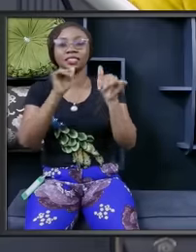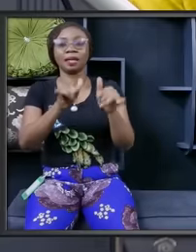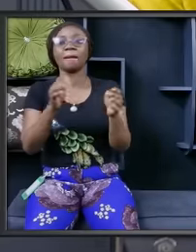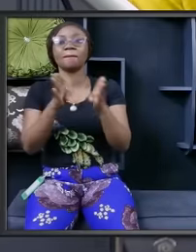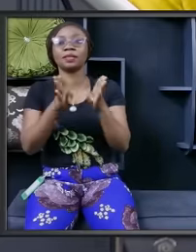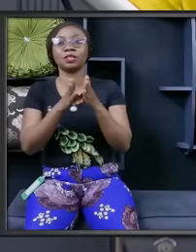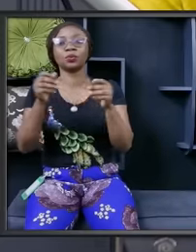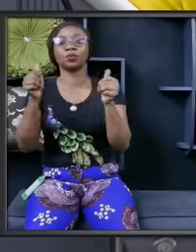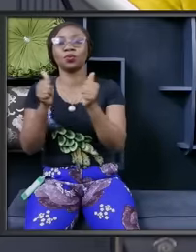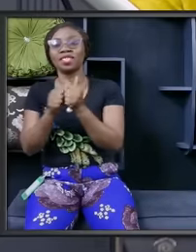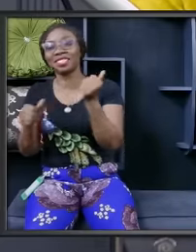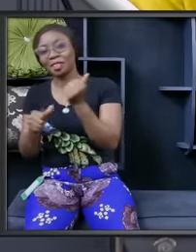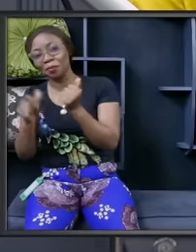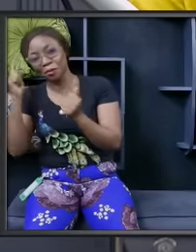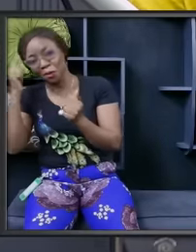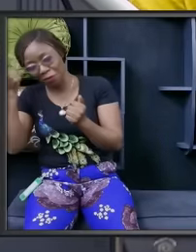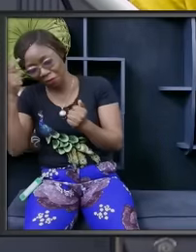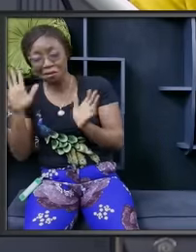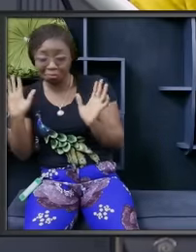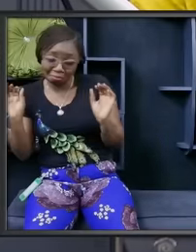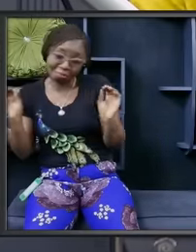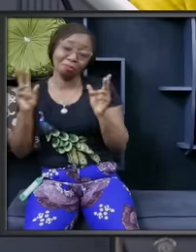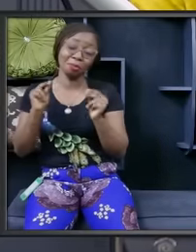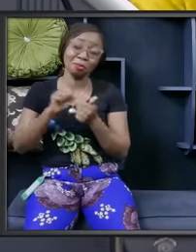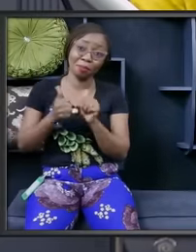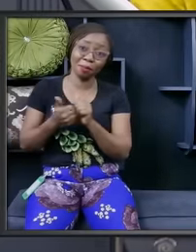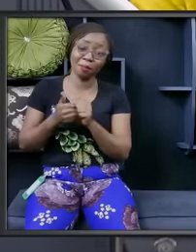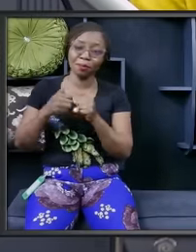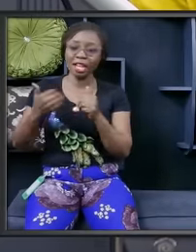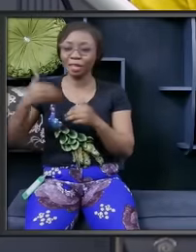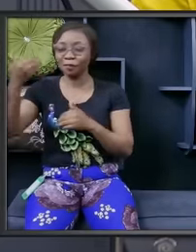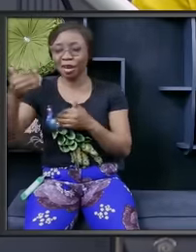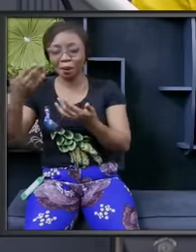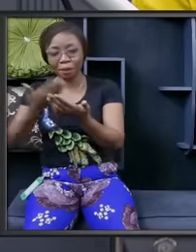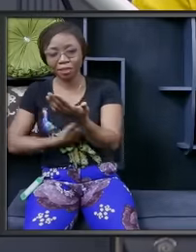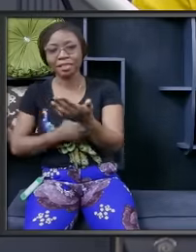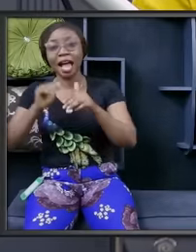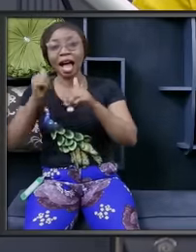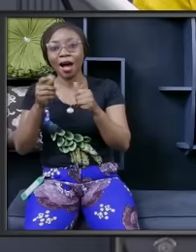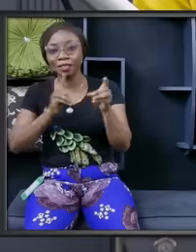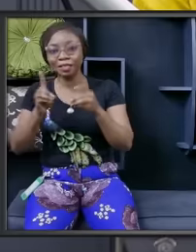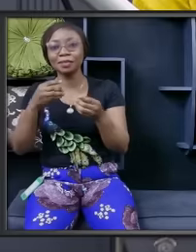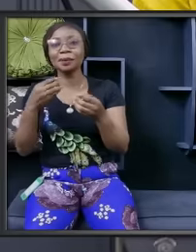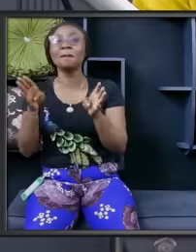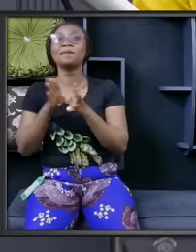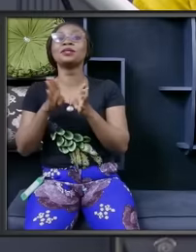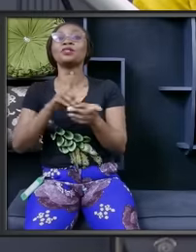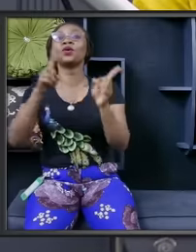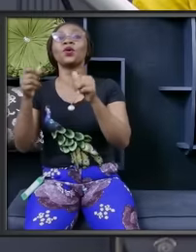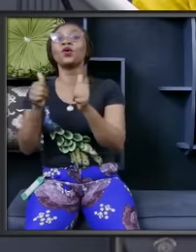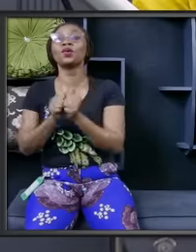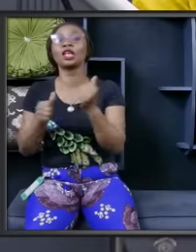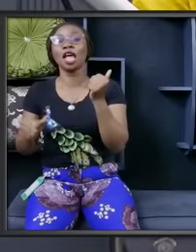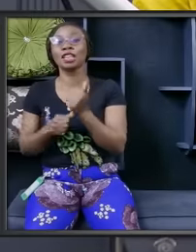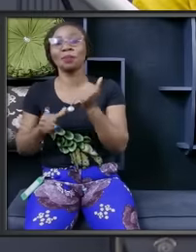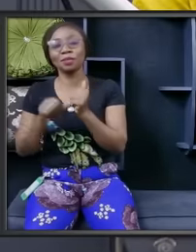I say no problem. So the following morning, now I tell her, say, how the meeting go with deputy governor?